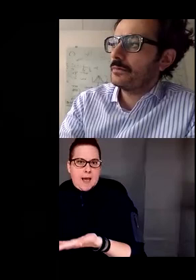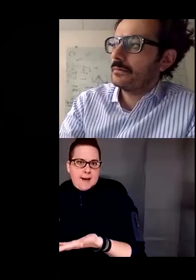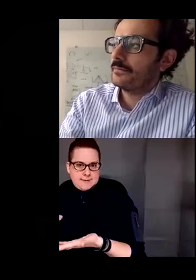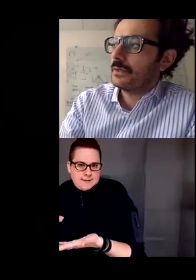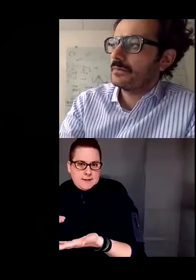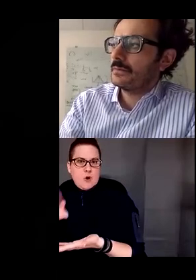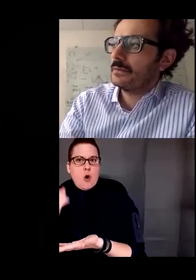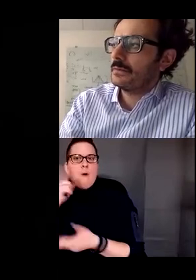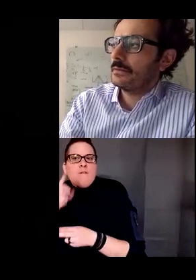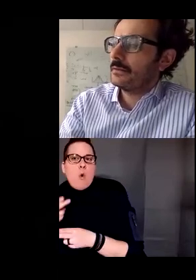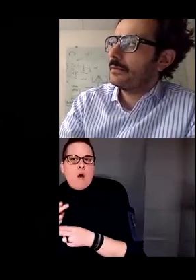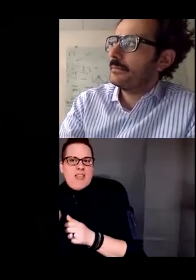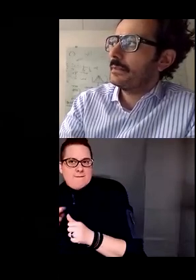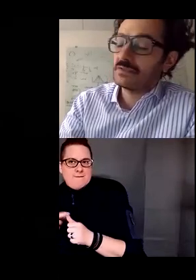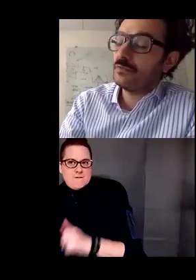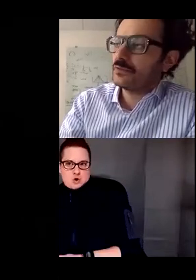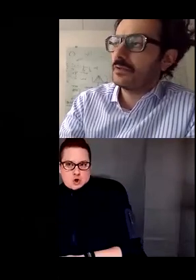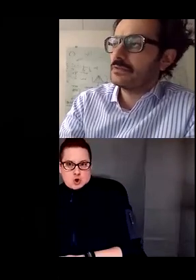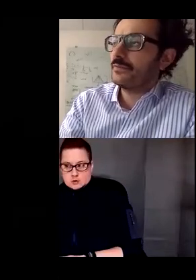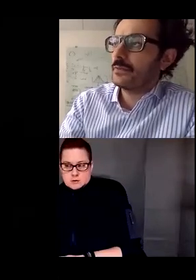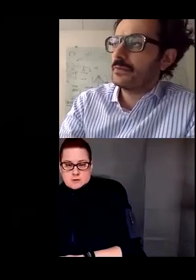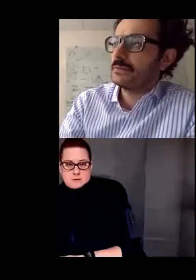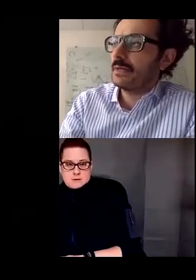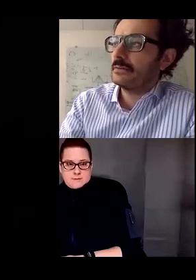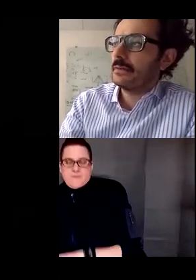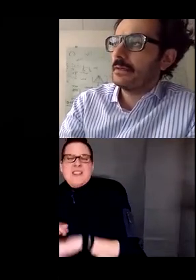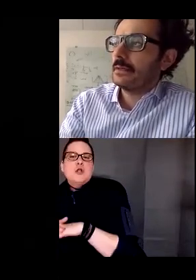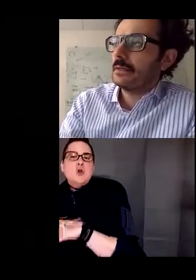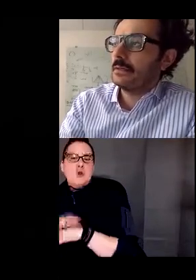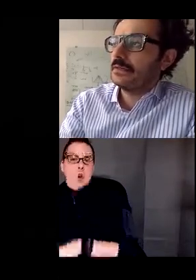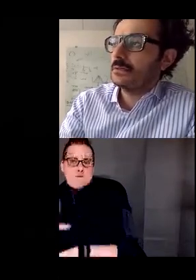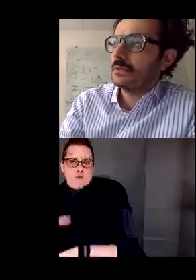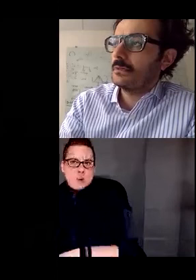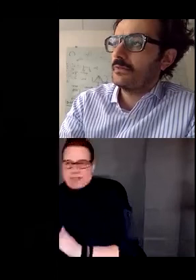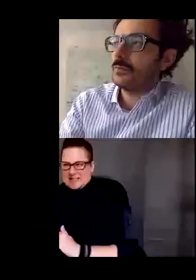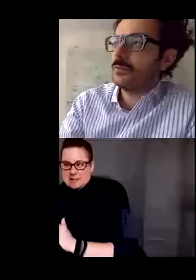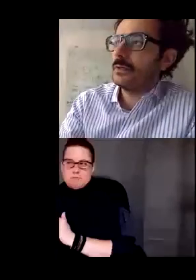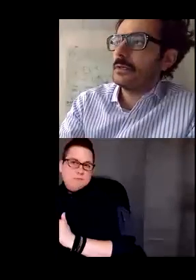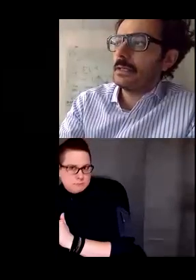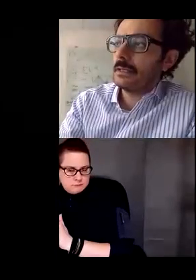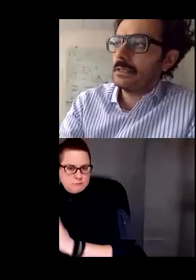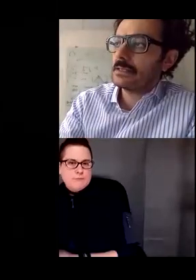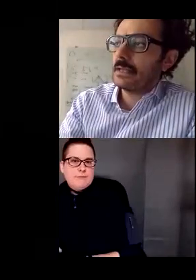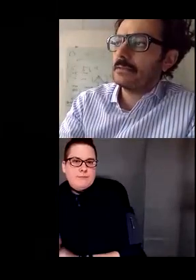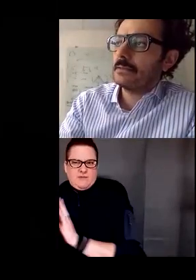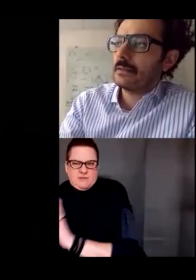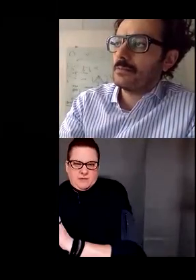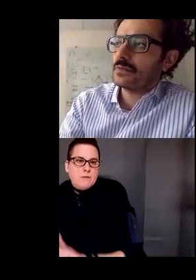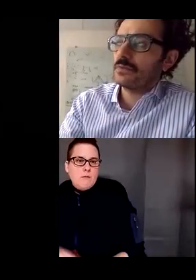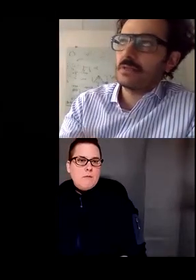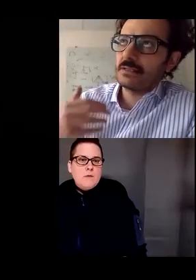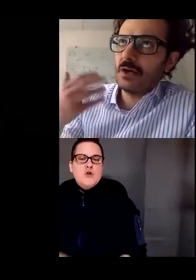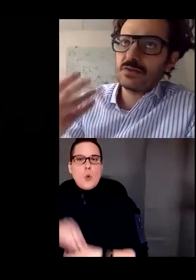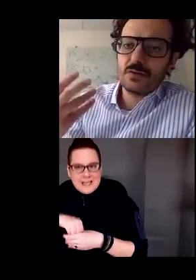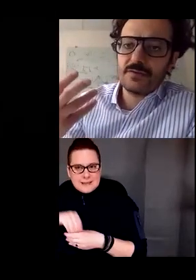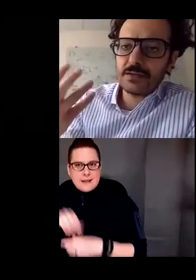short frequency, in the slow frequency band in this window. So inside the accumbens. So